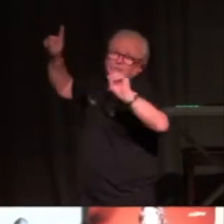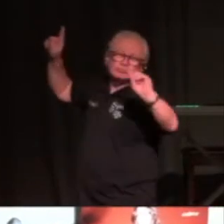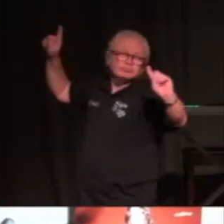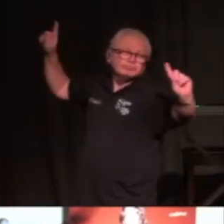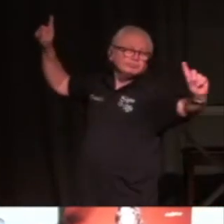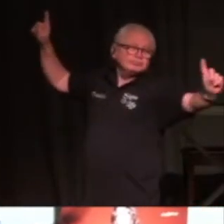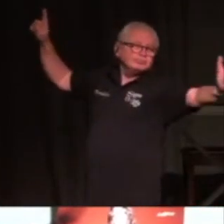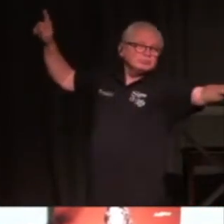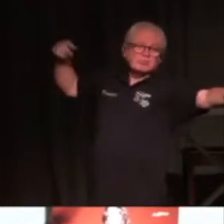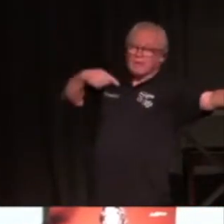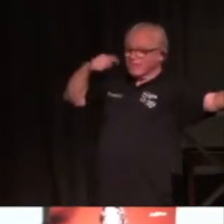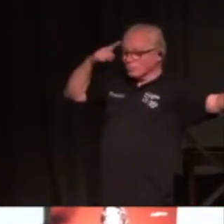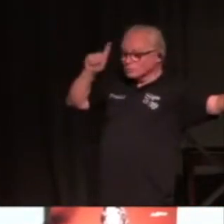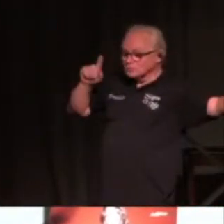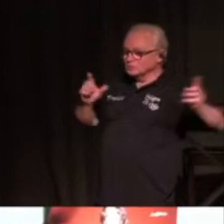he had abandoned me.